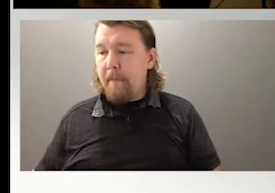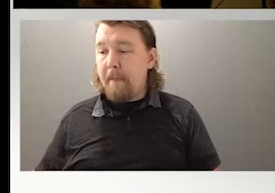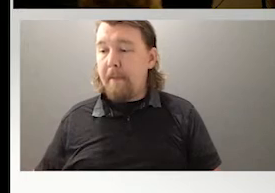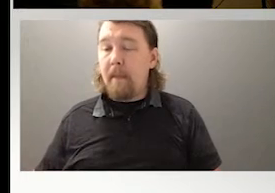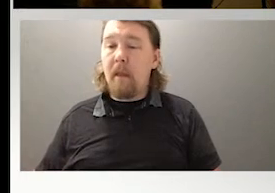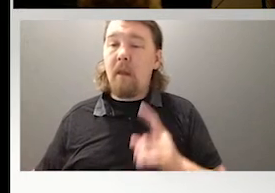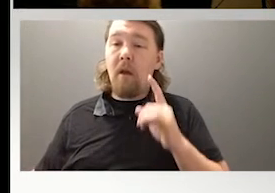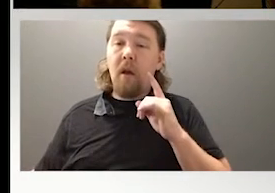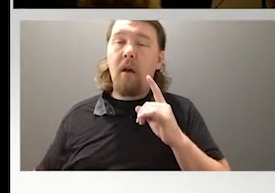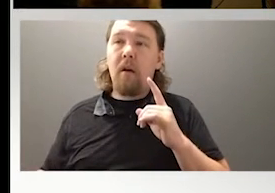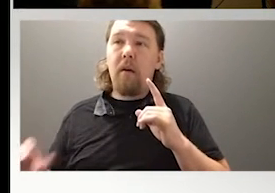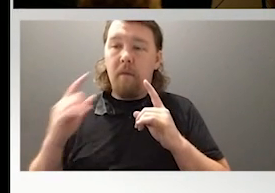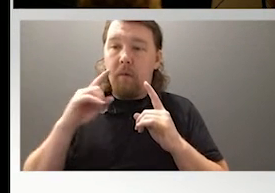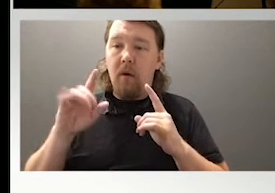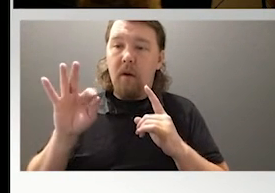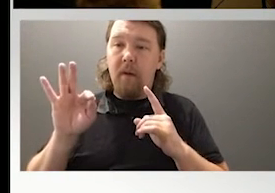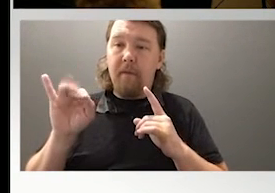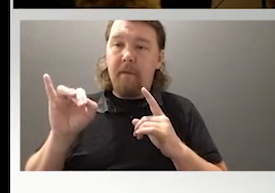For Phelan-McDermid,